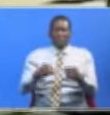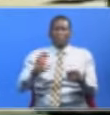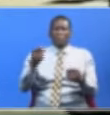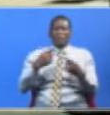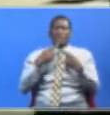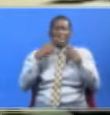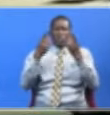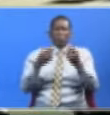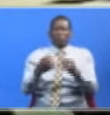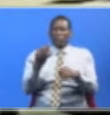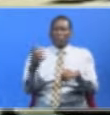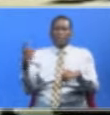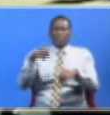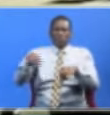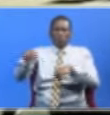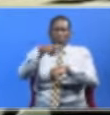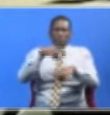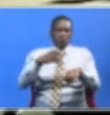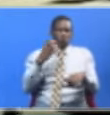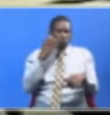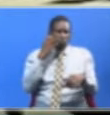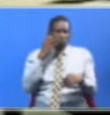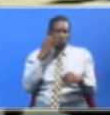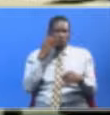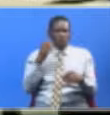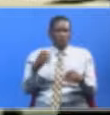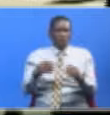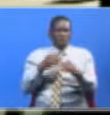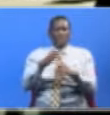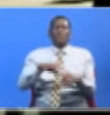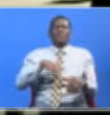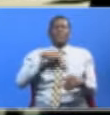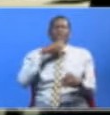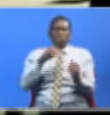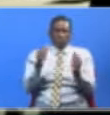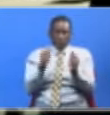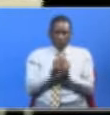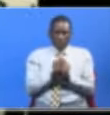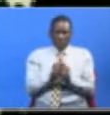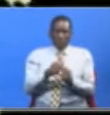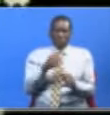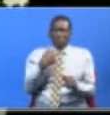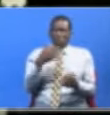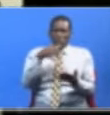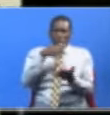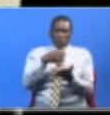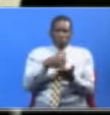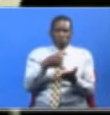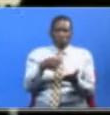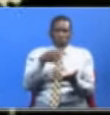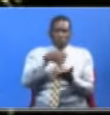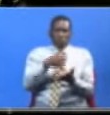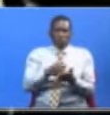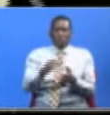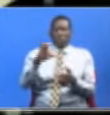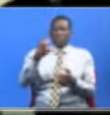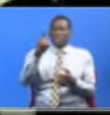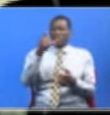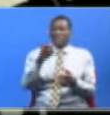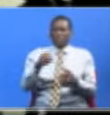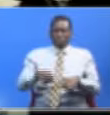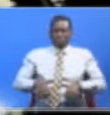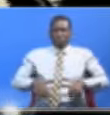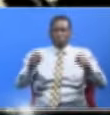of national mourning for the passing of the 10, included, of course, the CDF General